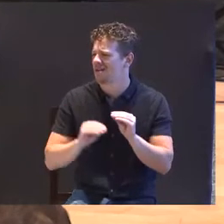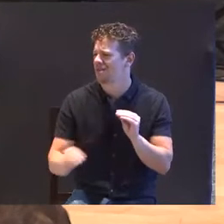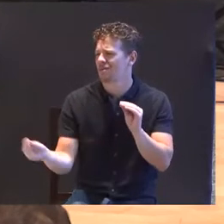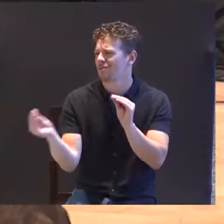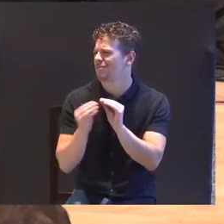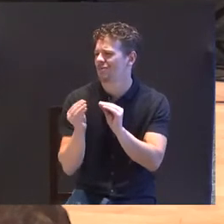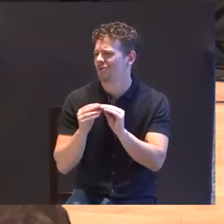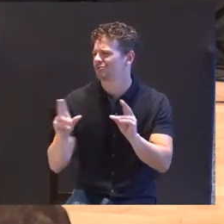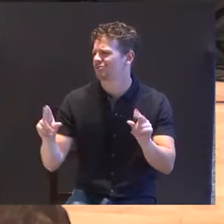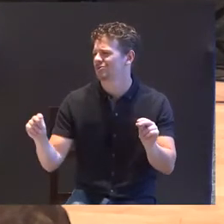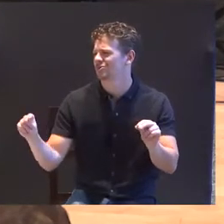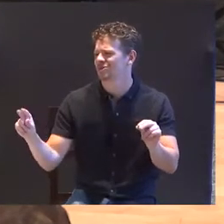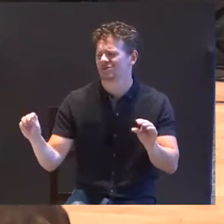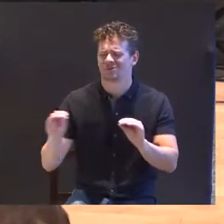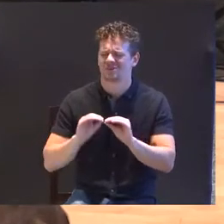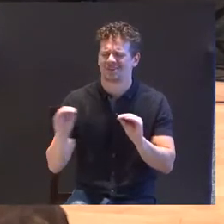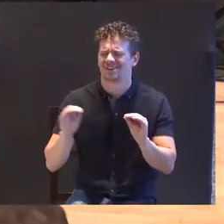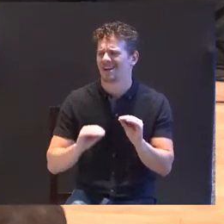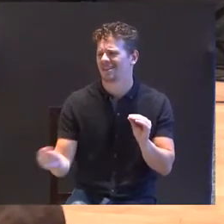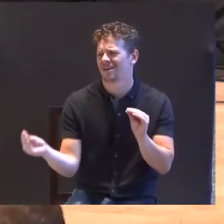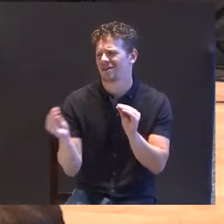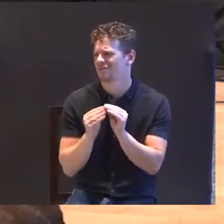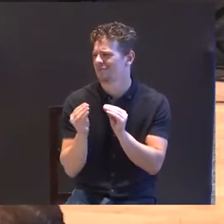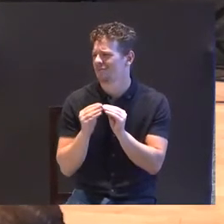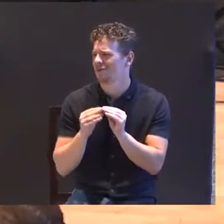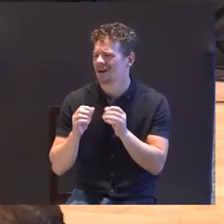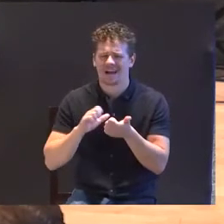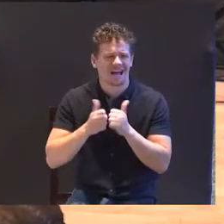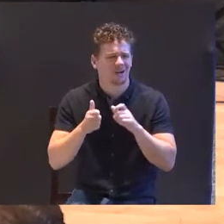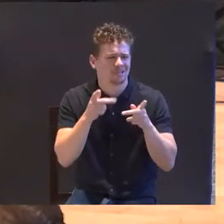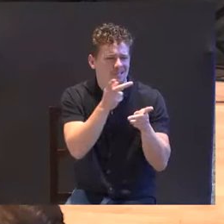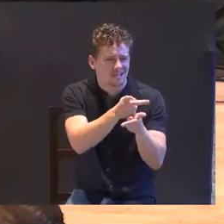We are how we treat each other.